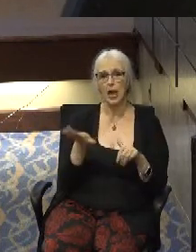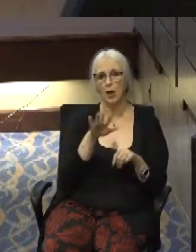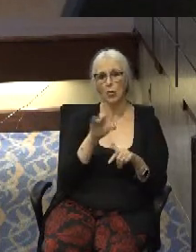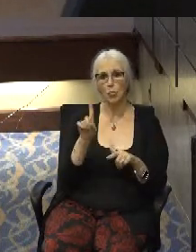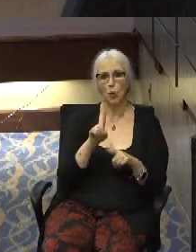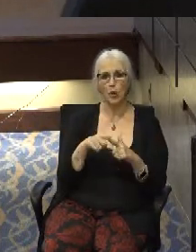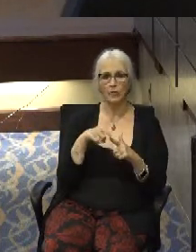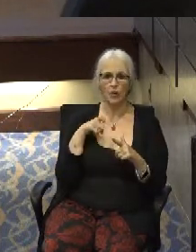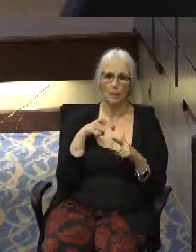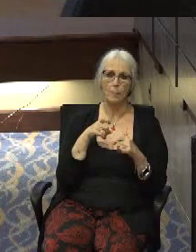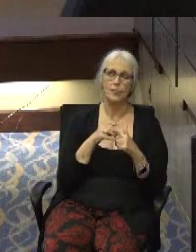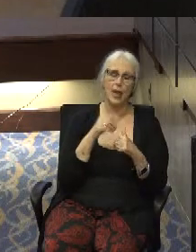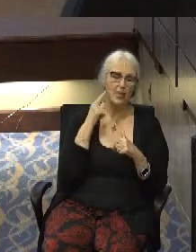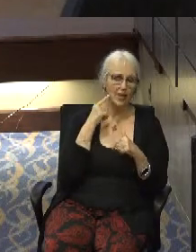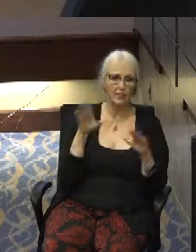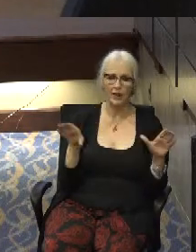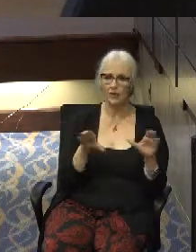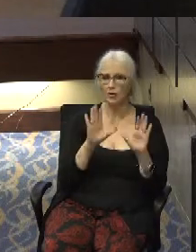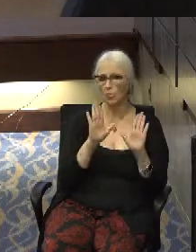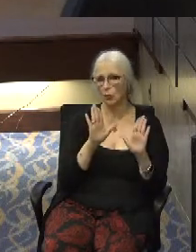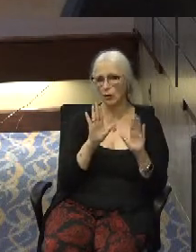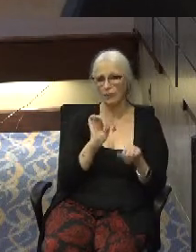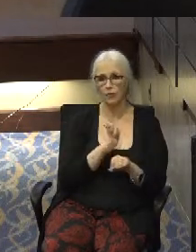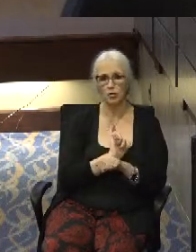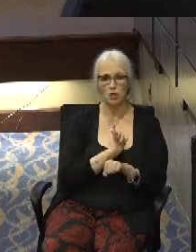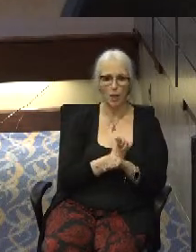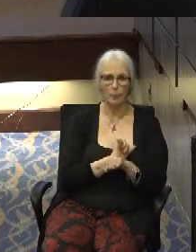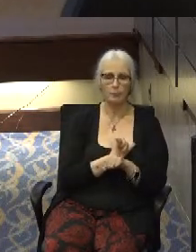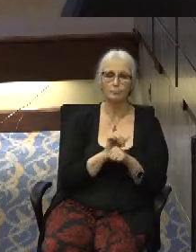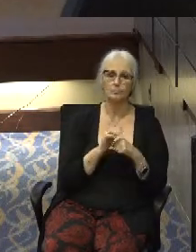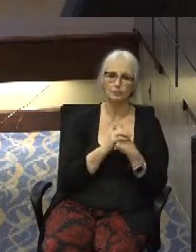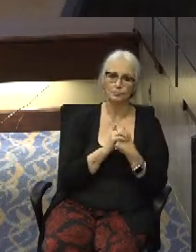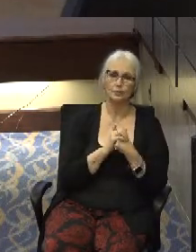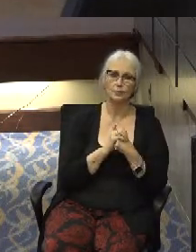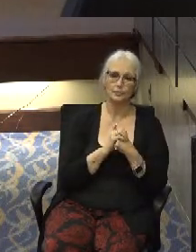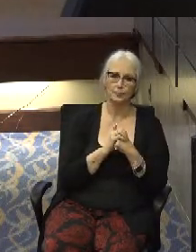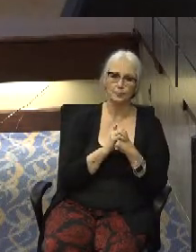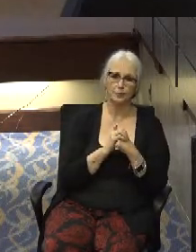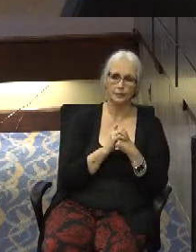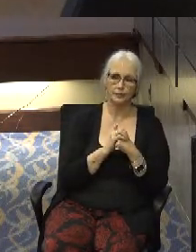So I think they've done a great job working with the neighborhood on this.